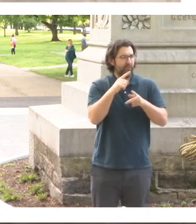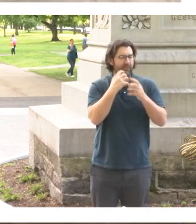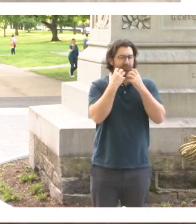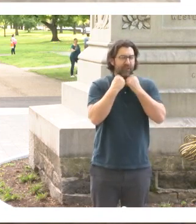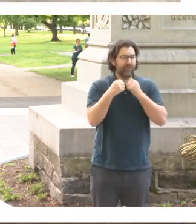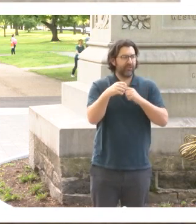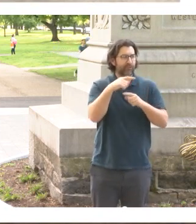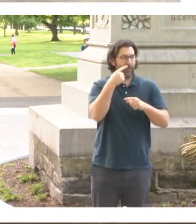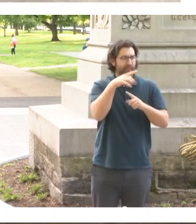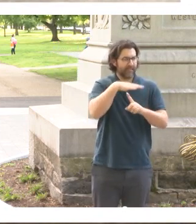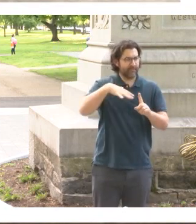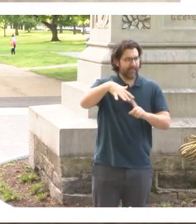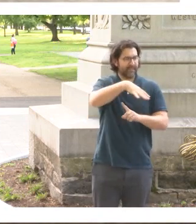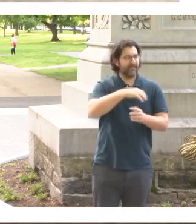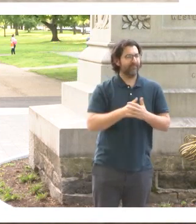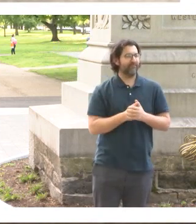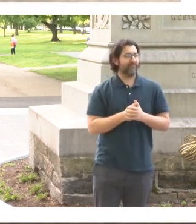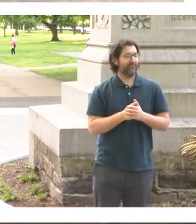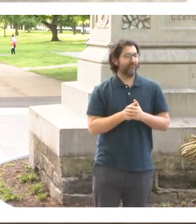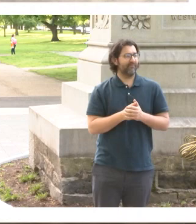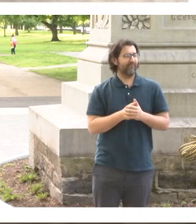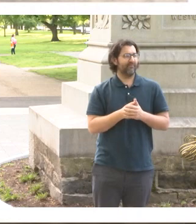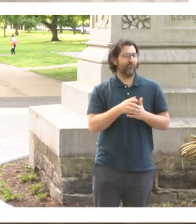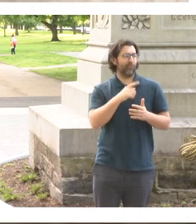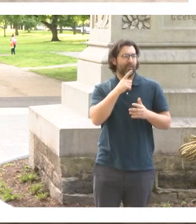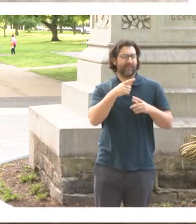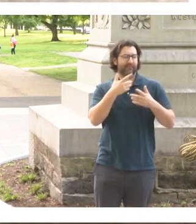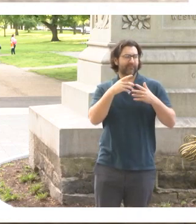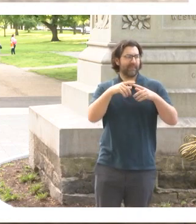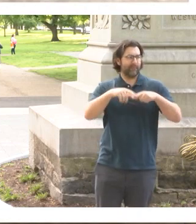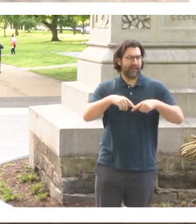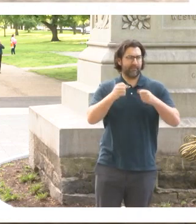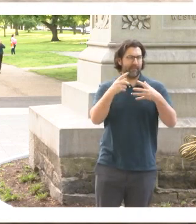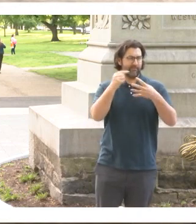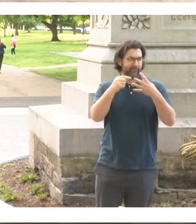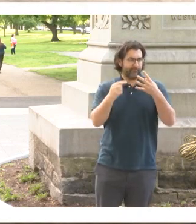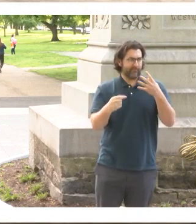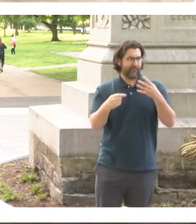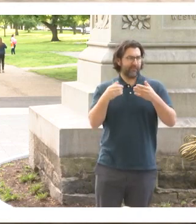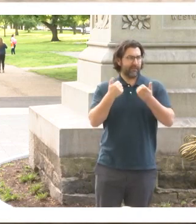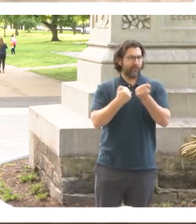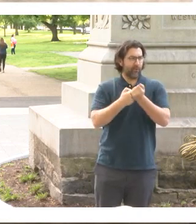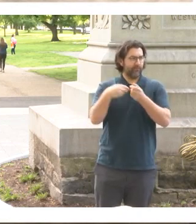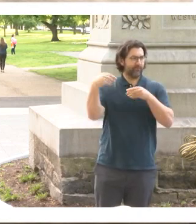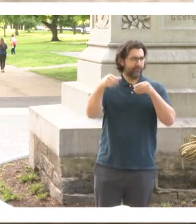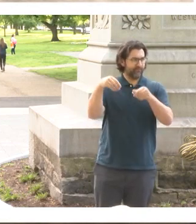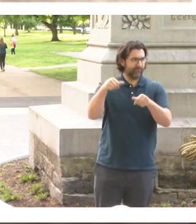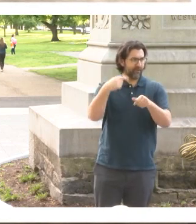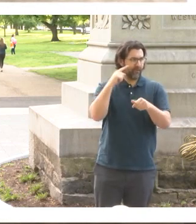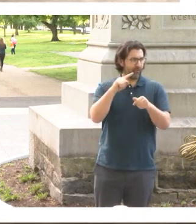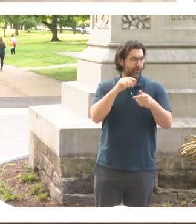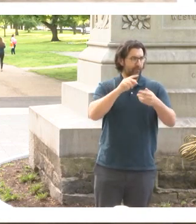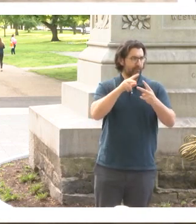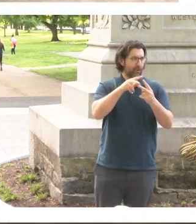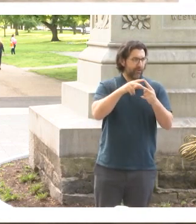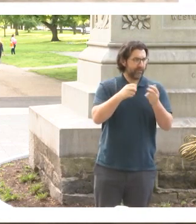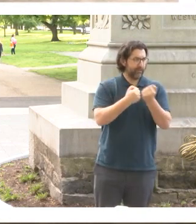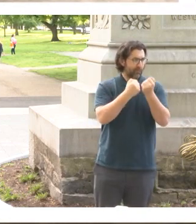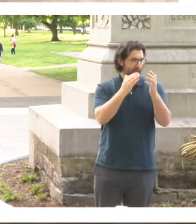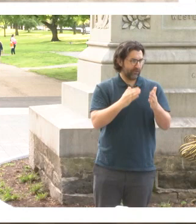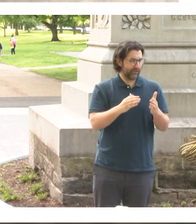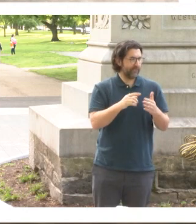space. Of course, none of this would have been made possible without the generous support of our partners and supporters.